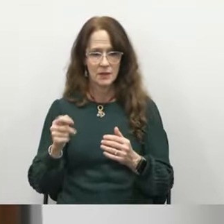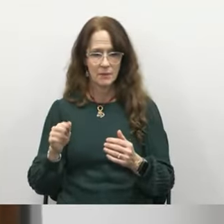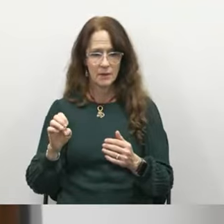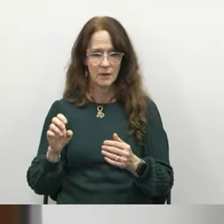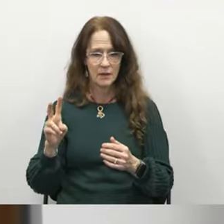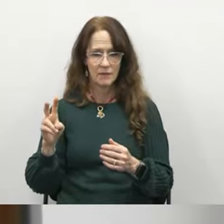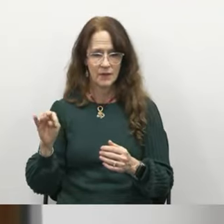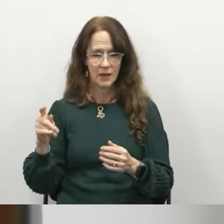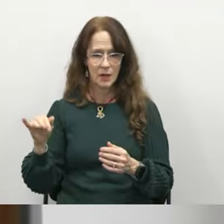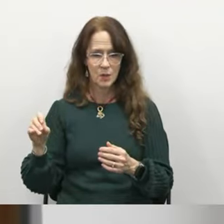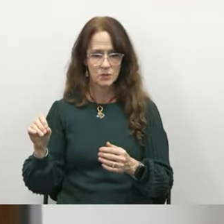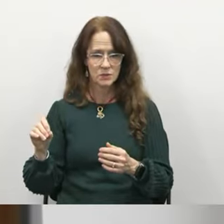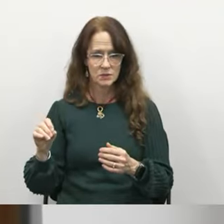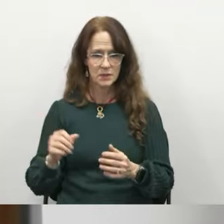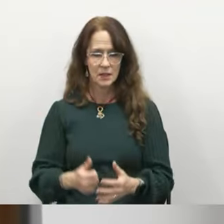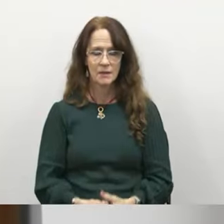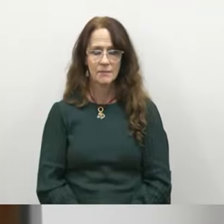Villanos.